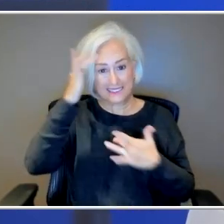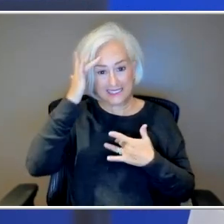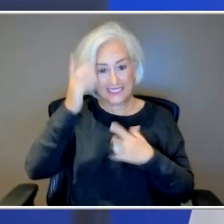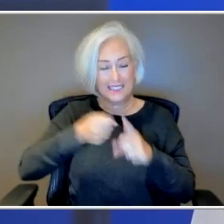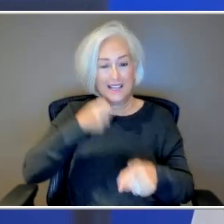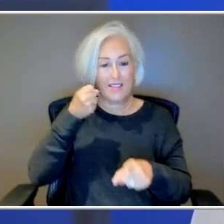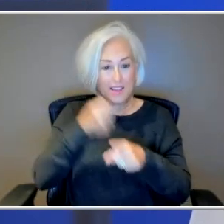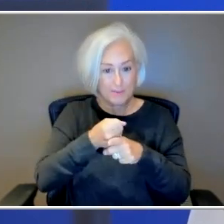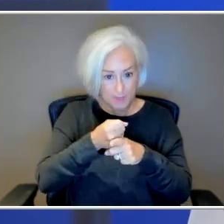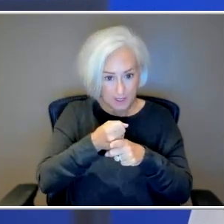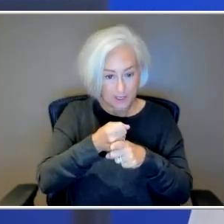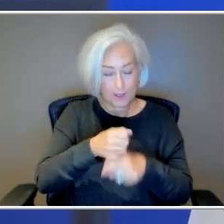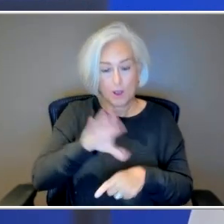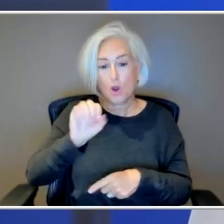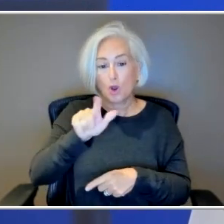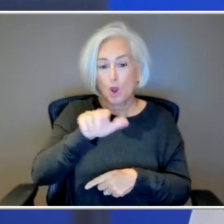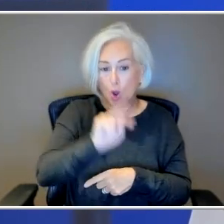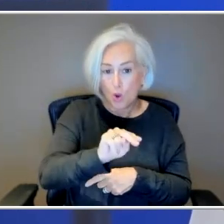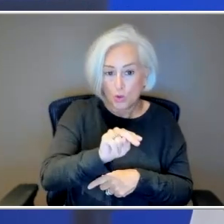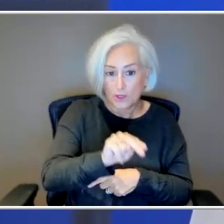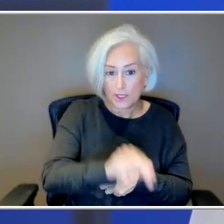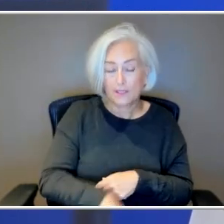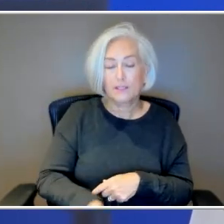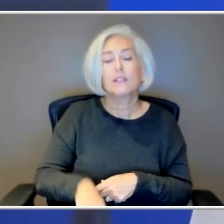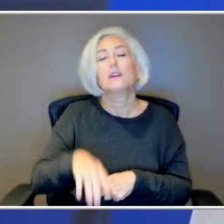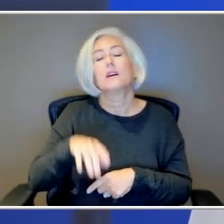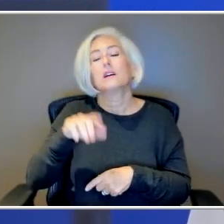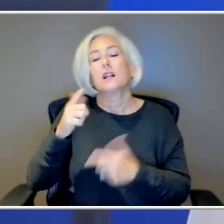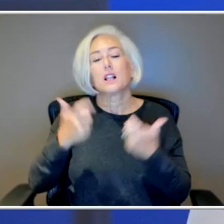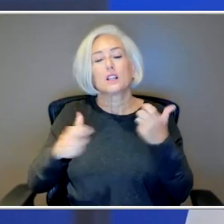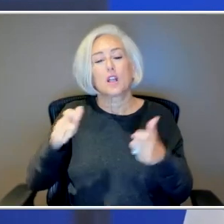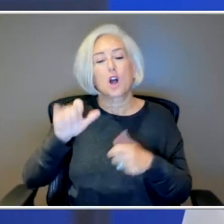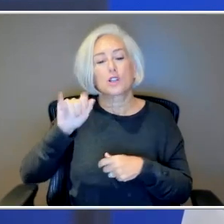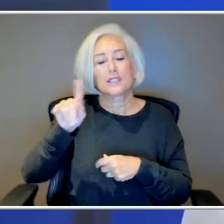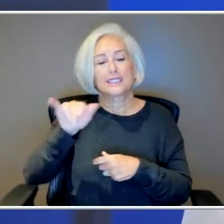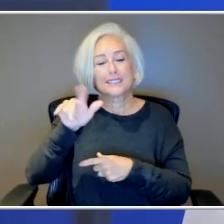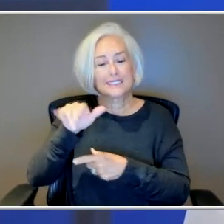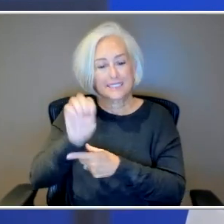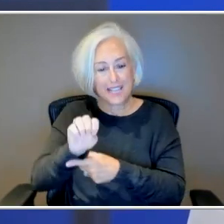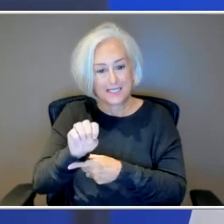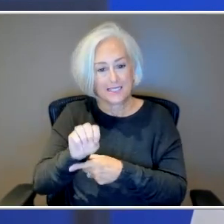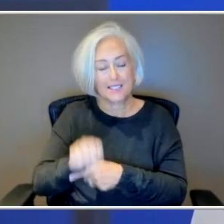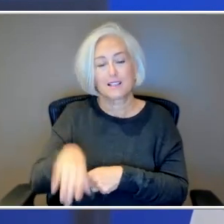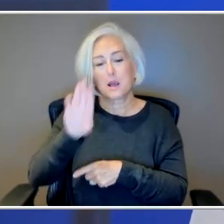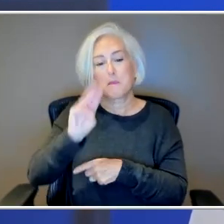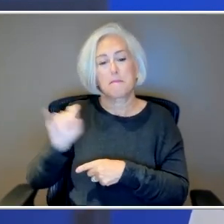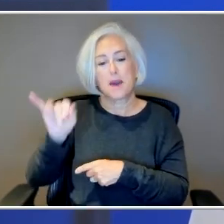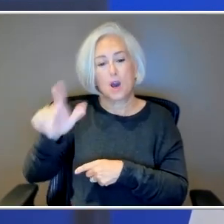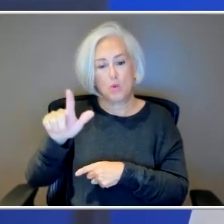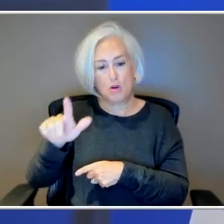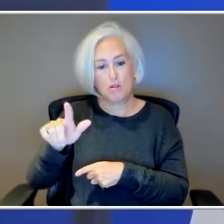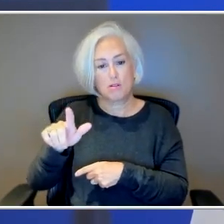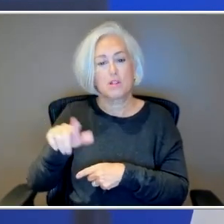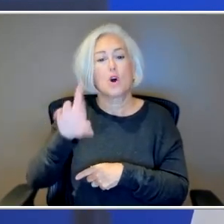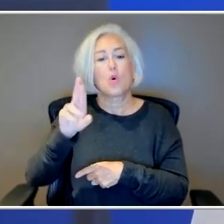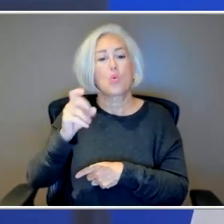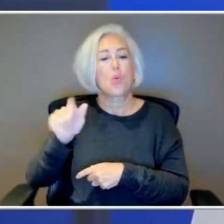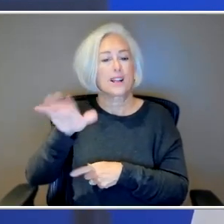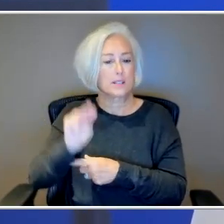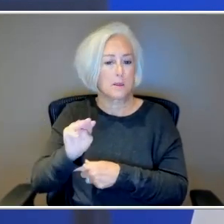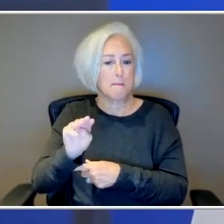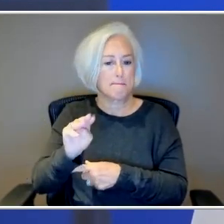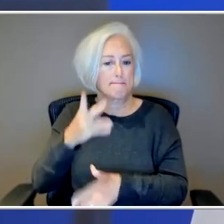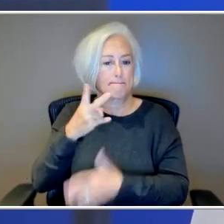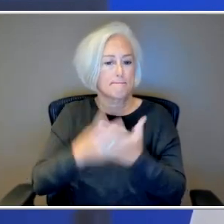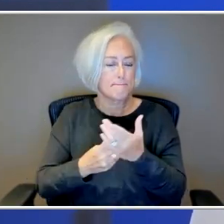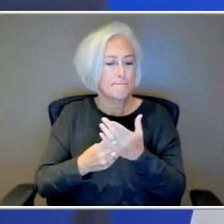rectum. The rectum is almost always involved in ulcerative colitis patients, except for a very small percentage of patients with primary